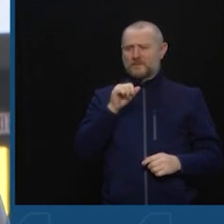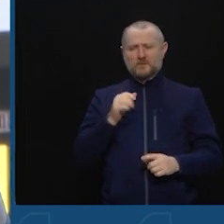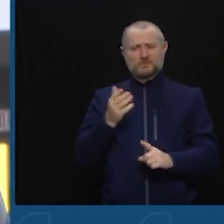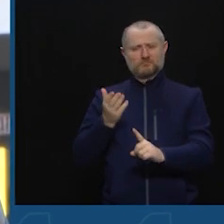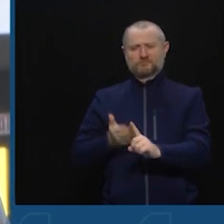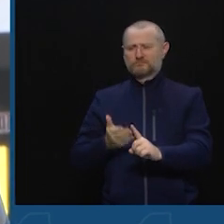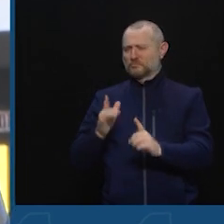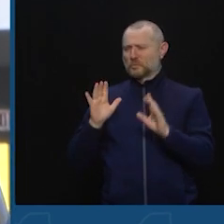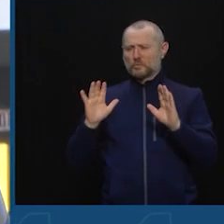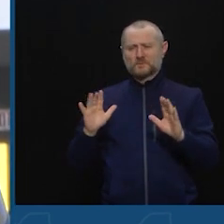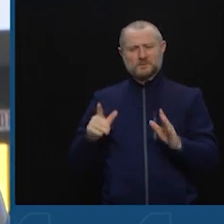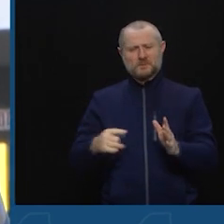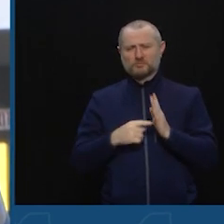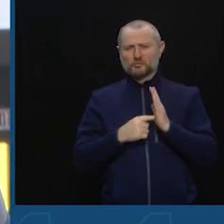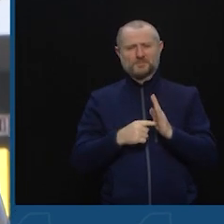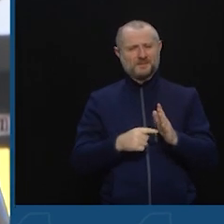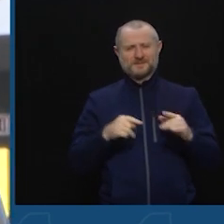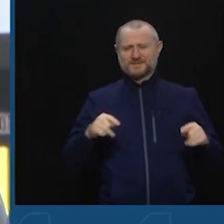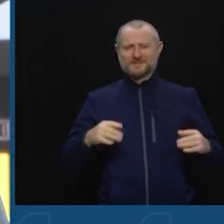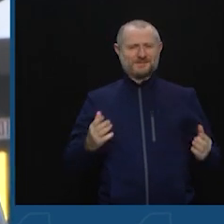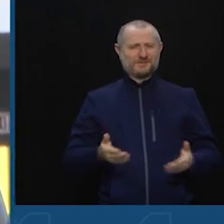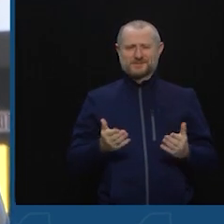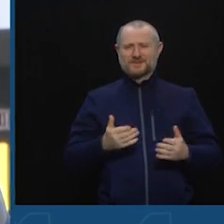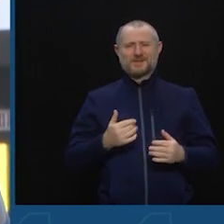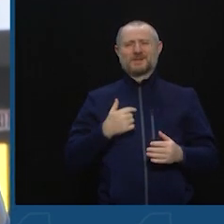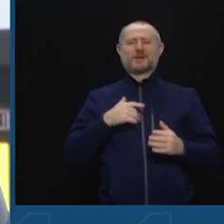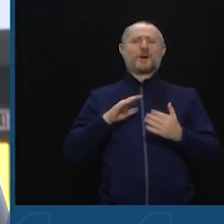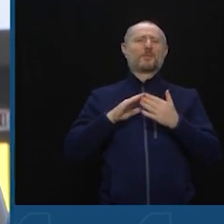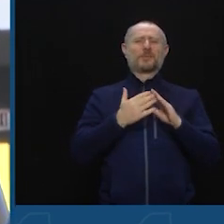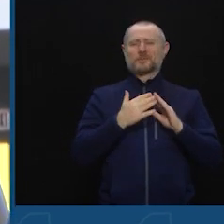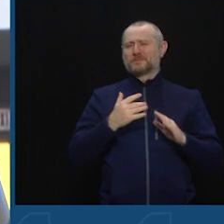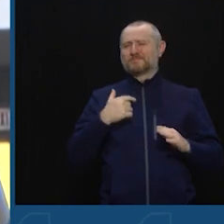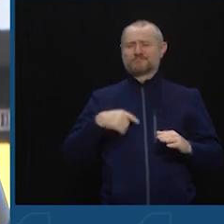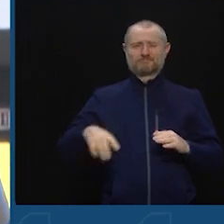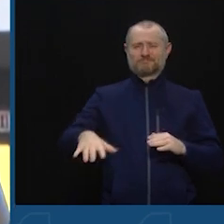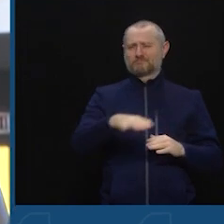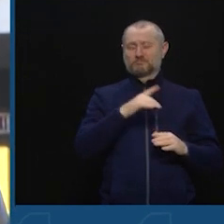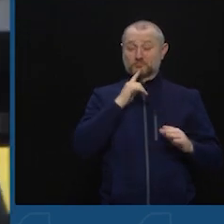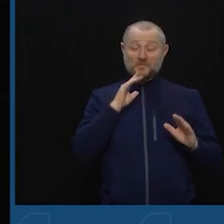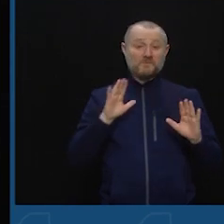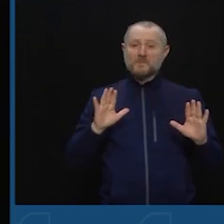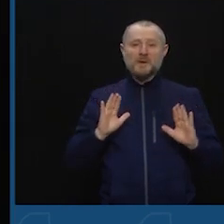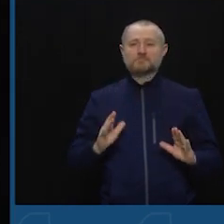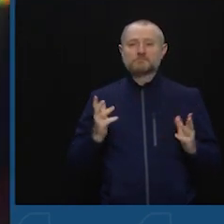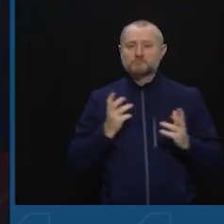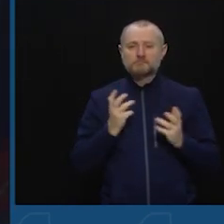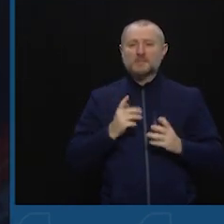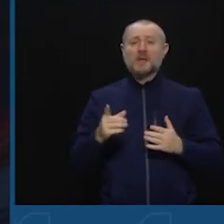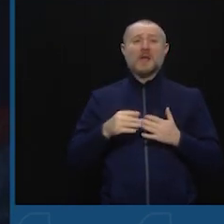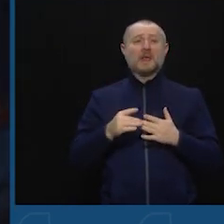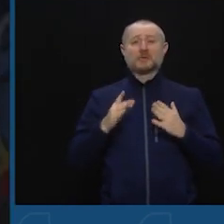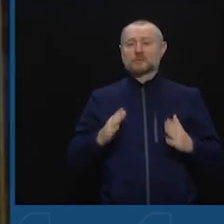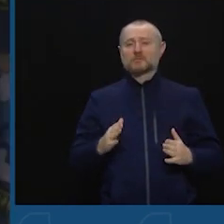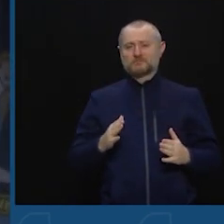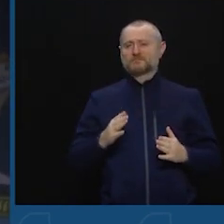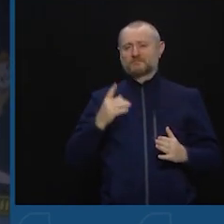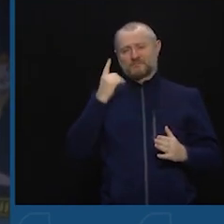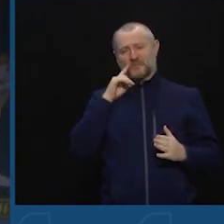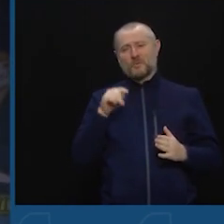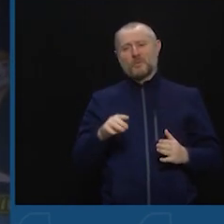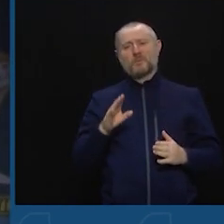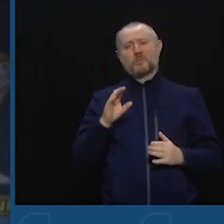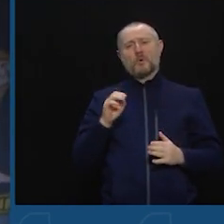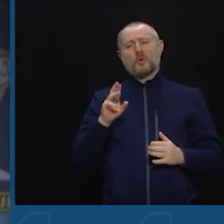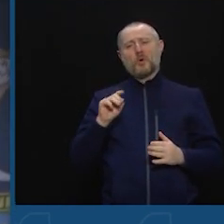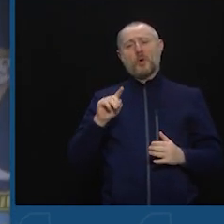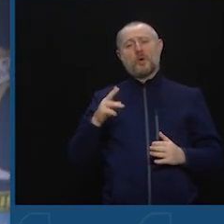your representation of this borough has been incredible. And speaking of leaders of boroughs, I really love this guy. We've had a lot